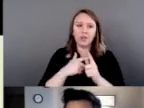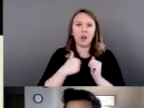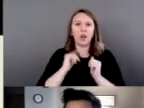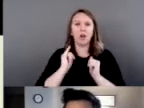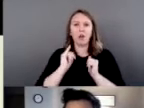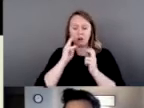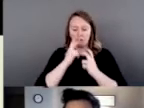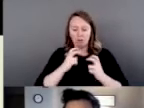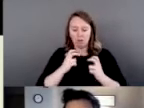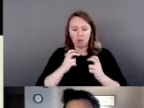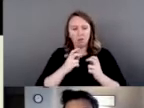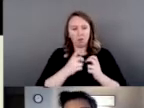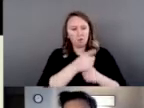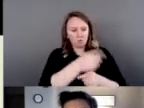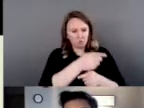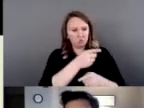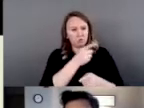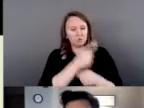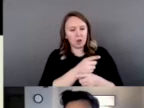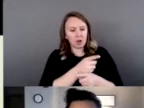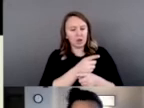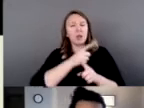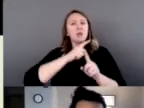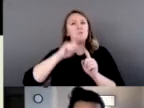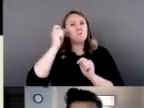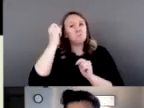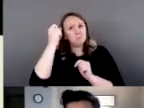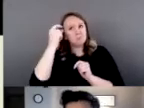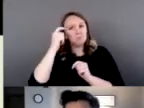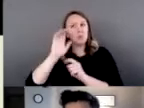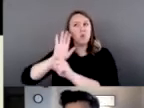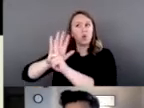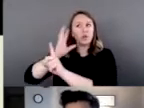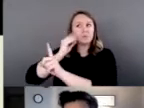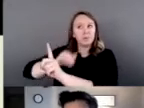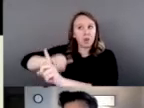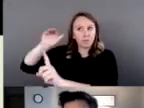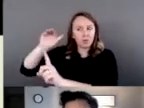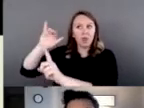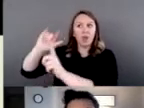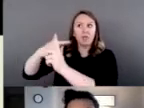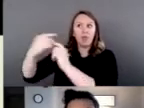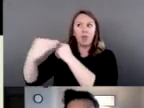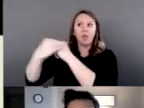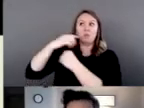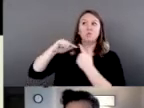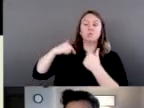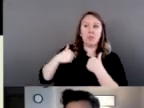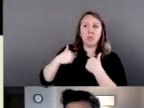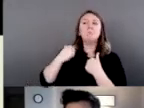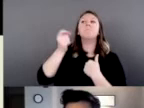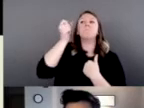made sense as to why she was the way she was. She was in a household that had this type of violence. That's what